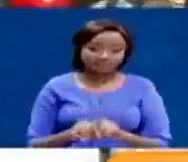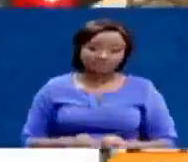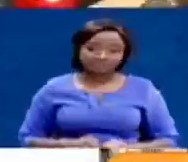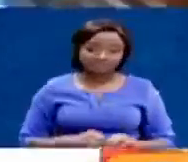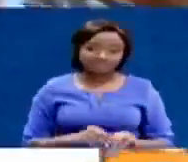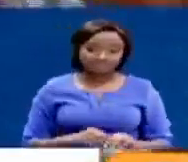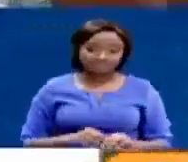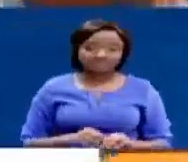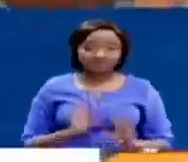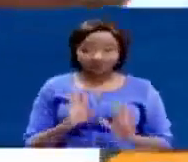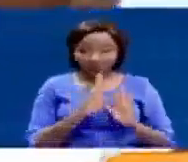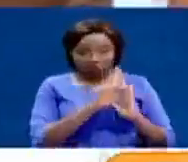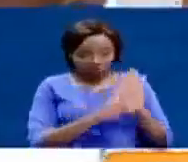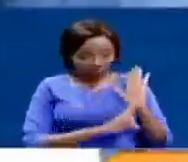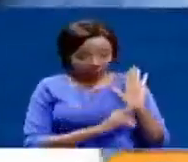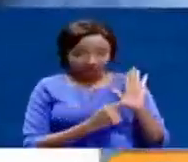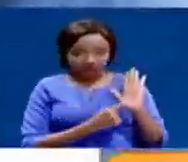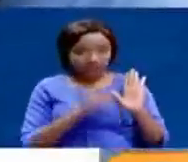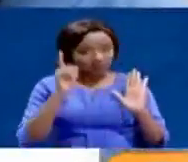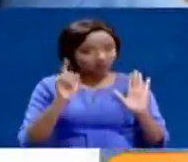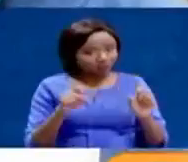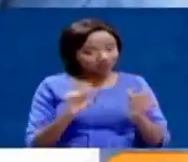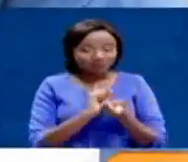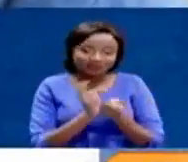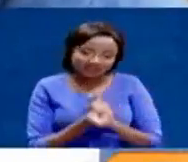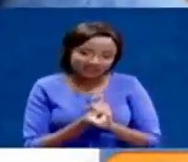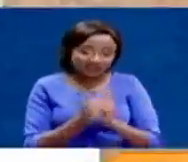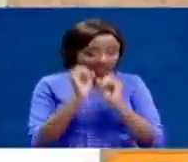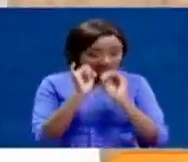guidelines will be subject to change depending on what direction the